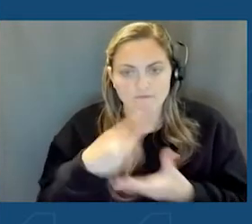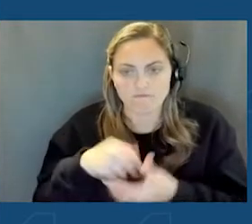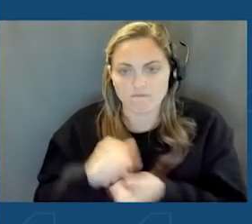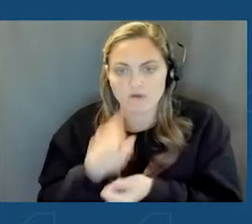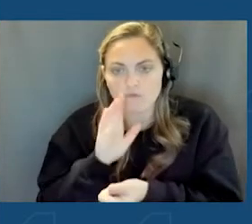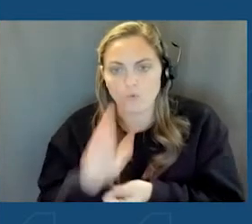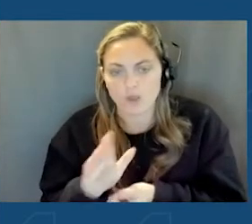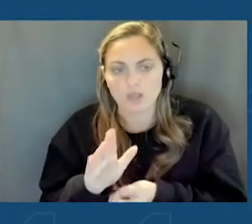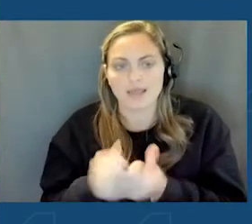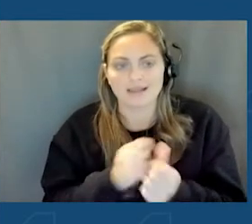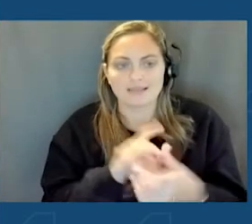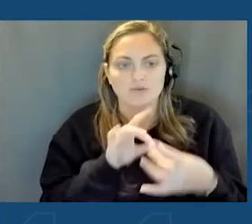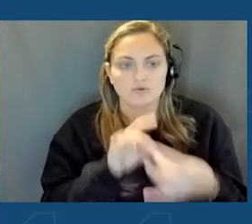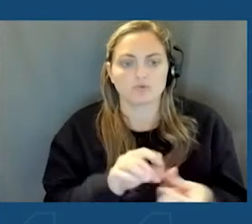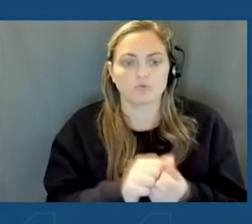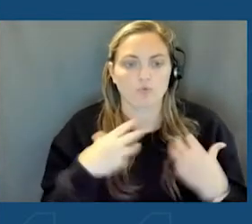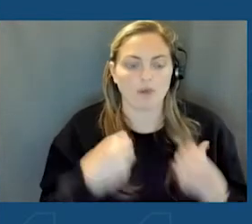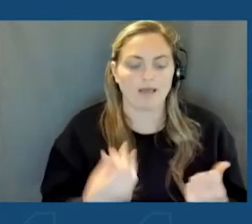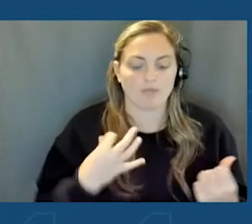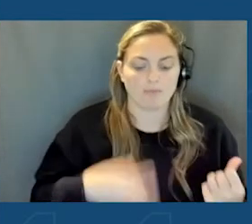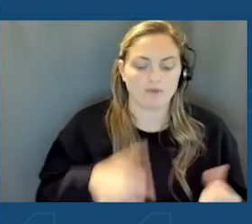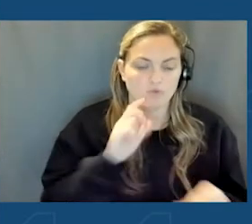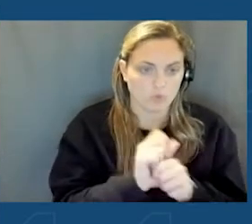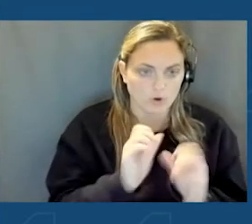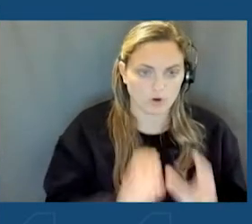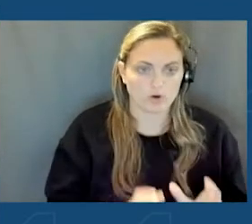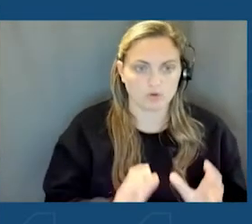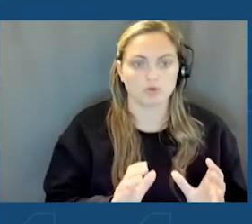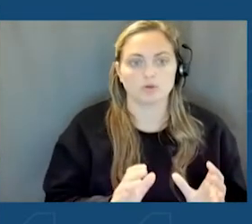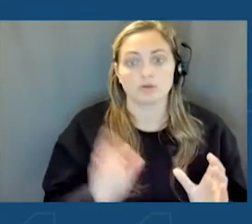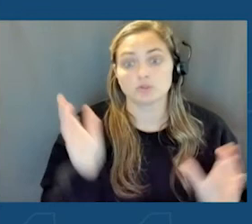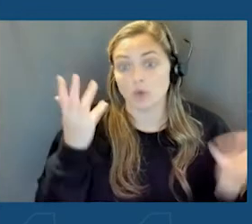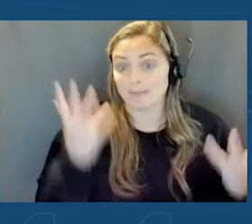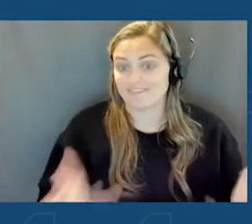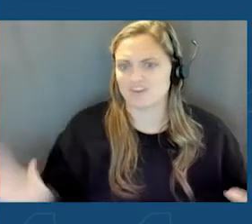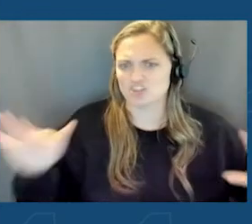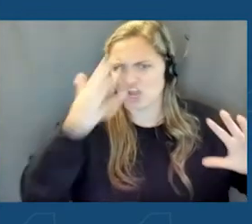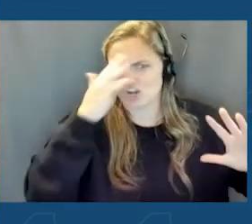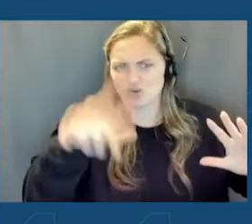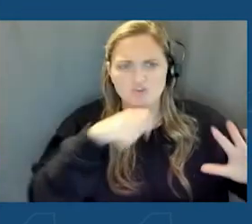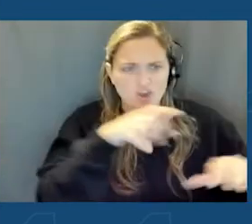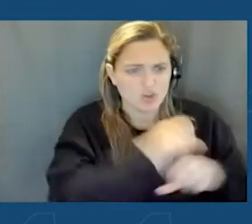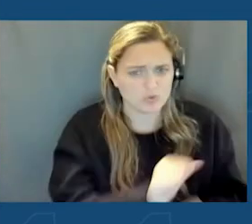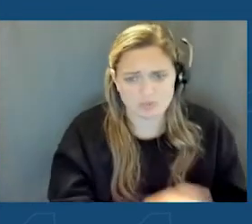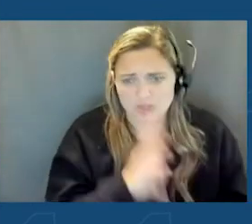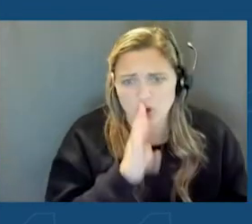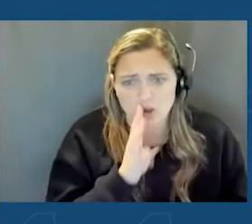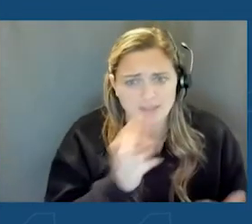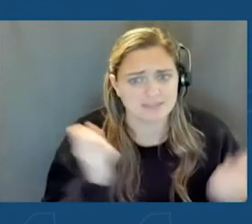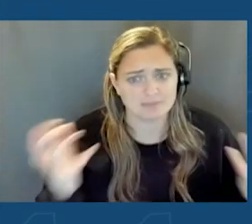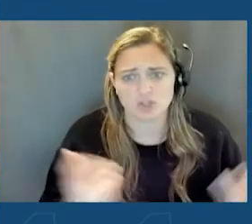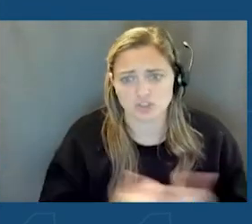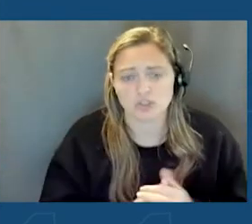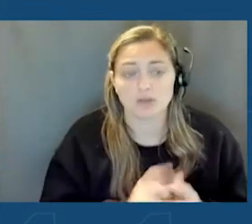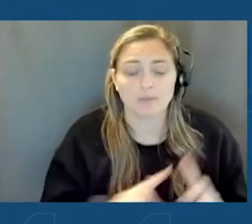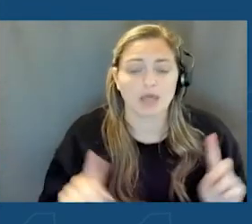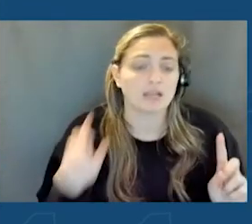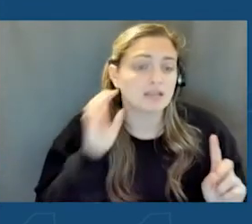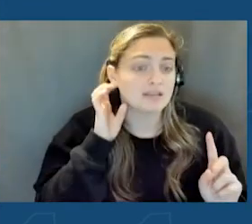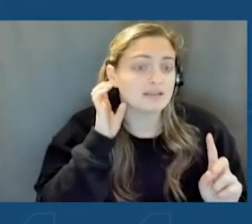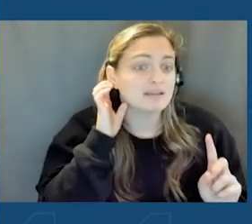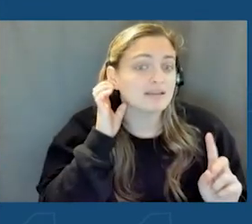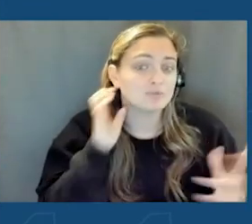pertains to the health and benefit of workers. So I'm going to get out of the way because I know you guys are not used to me talking this long, but I'm just